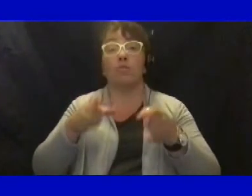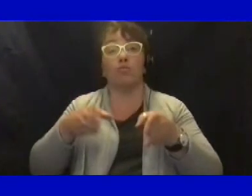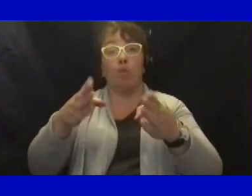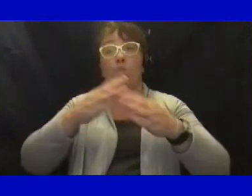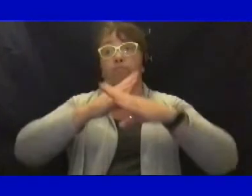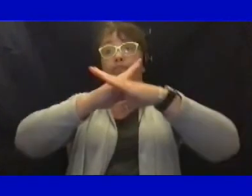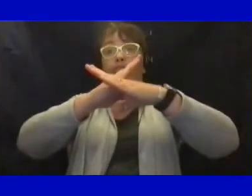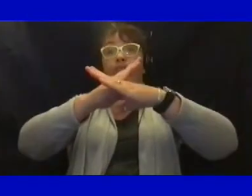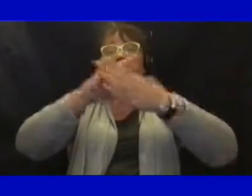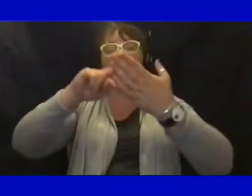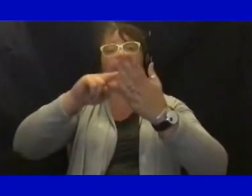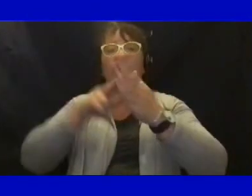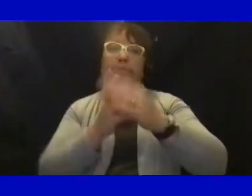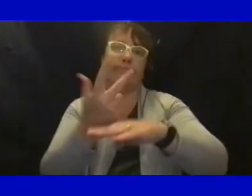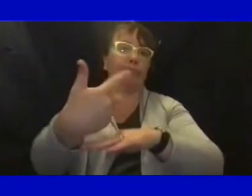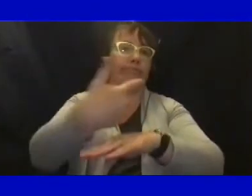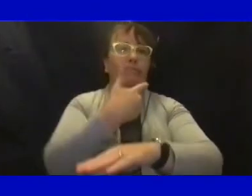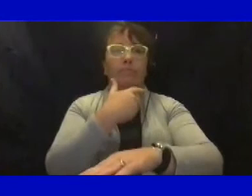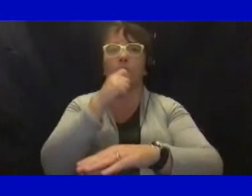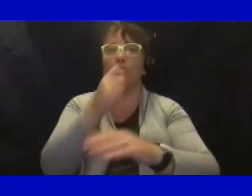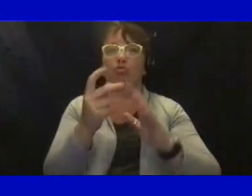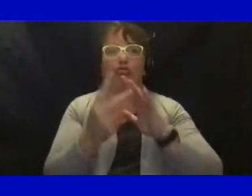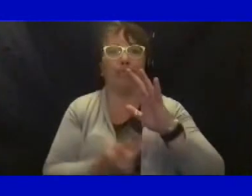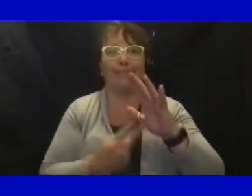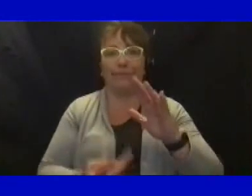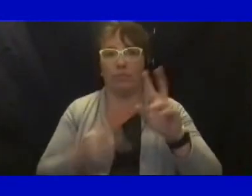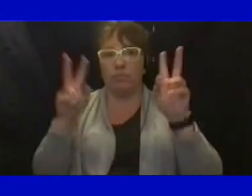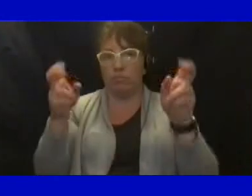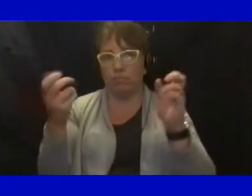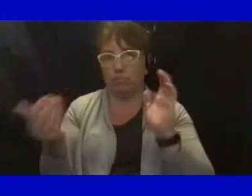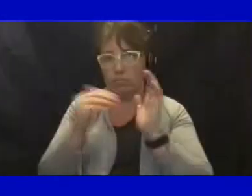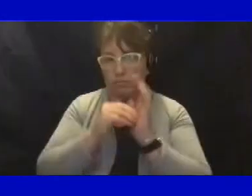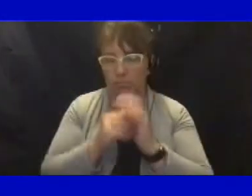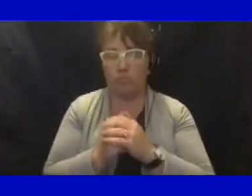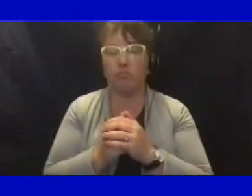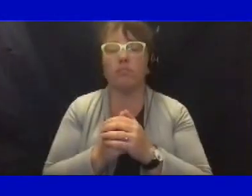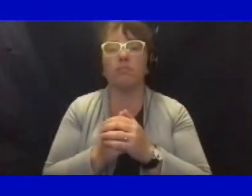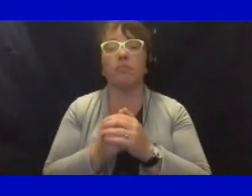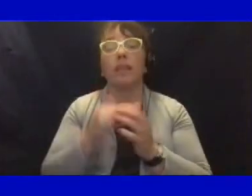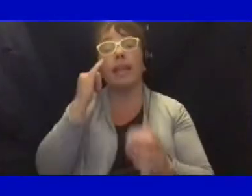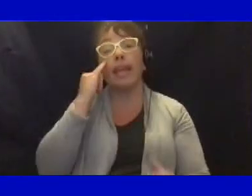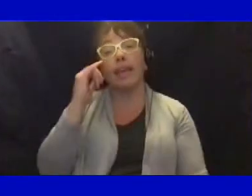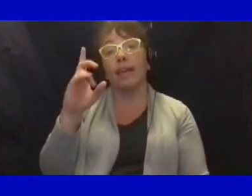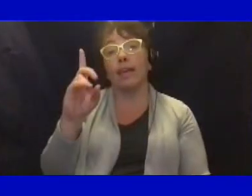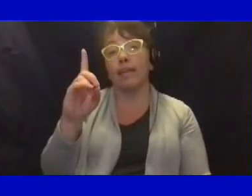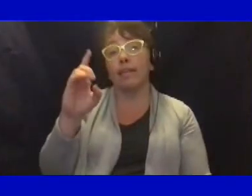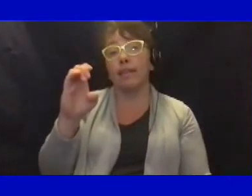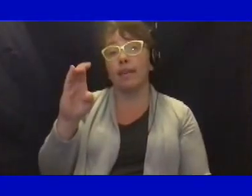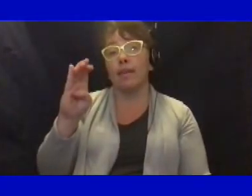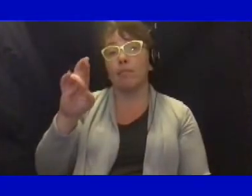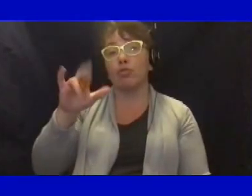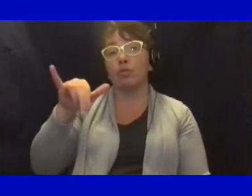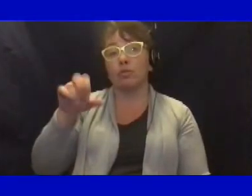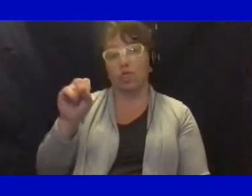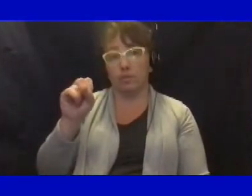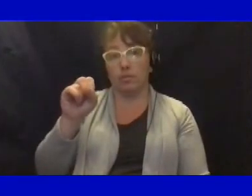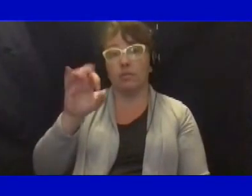Post debris flow, if we do experience any debris flow and the mud and debris has